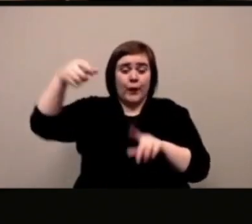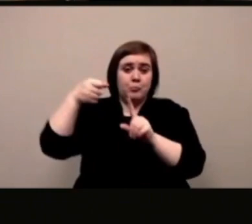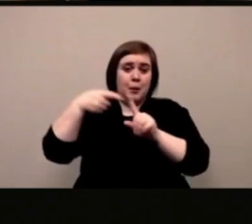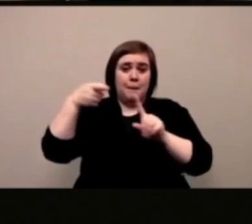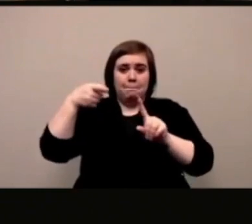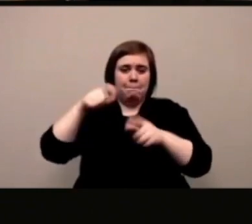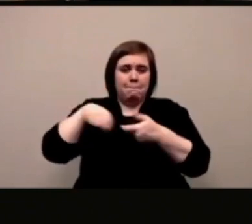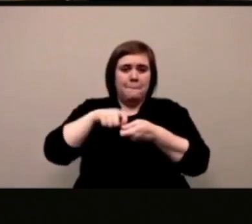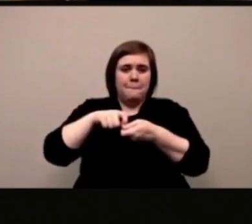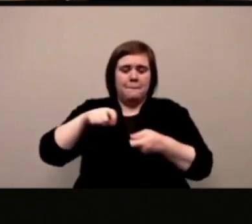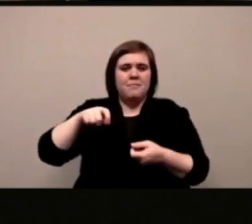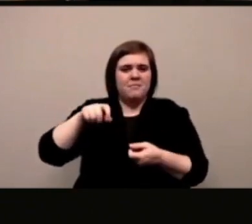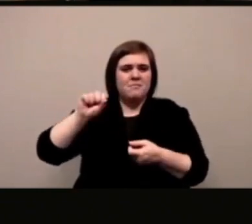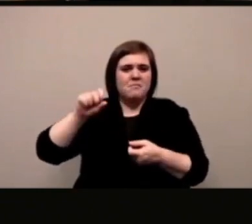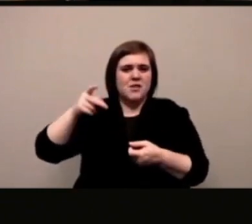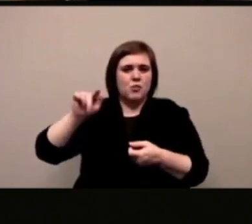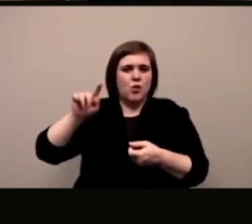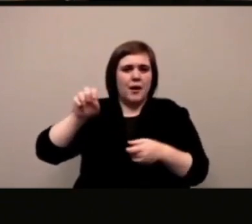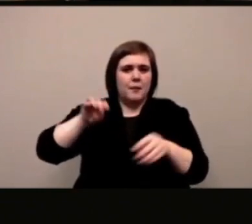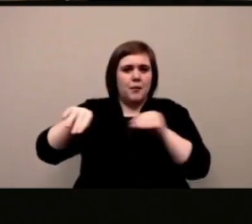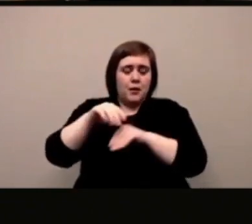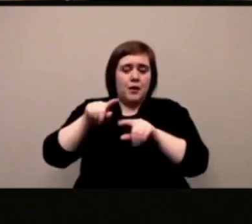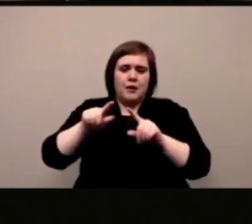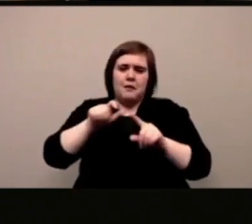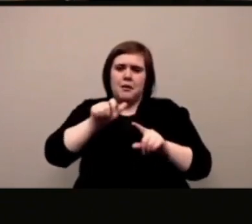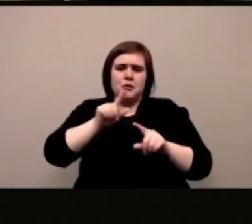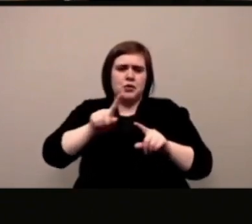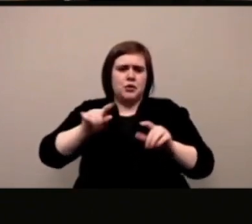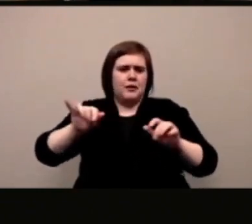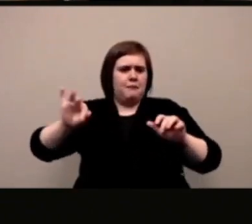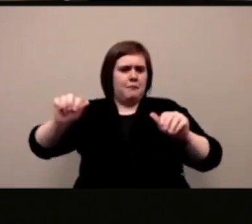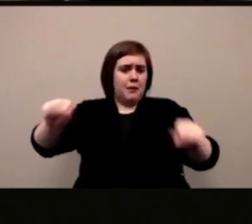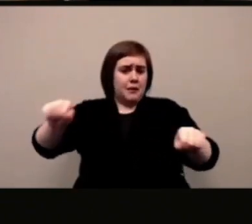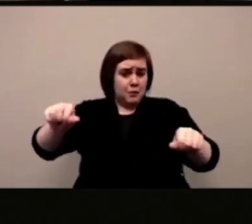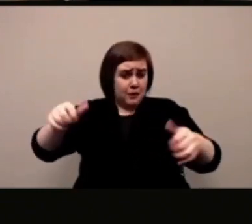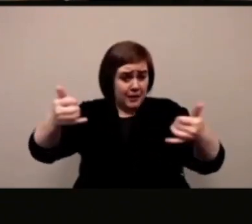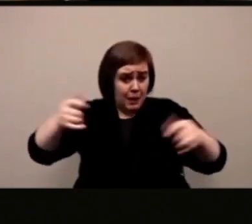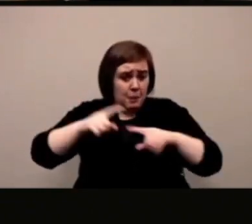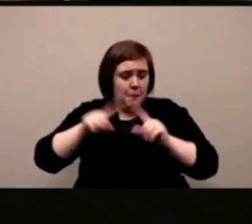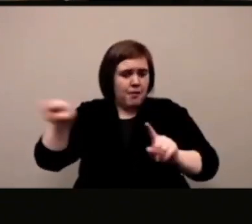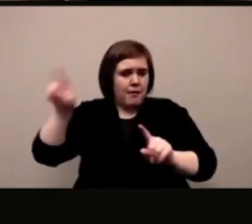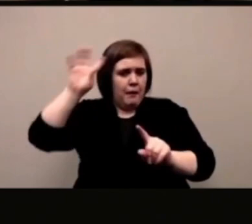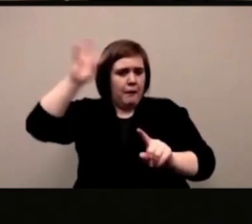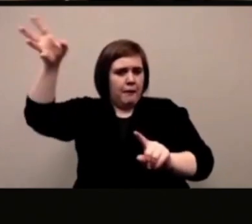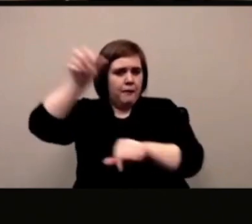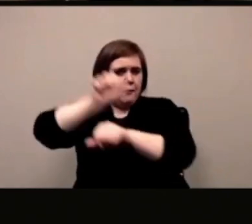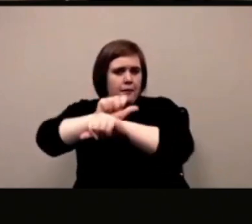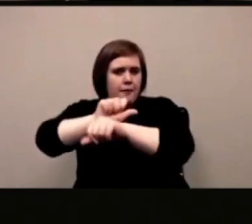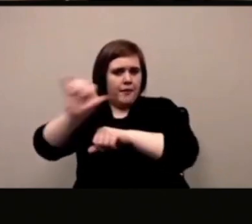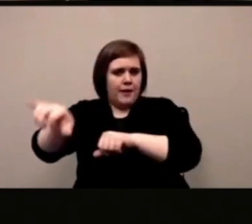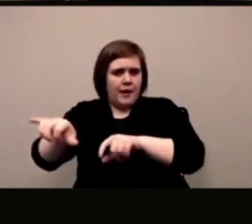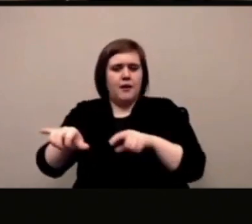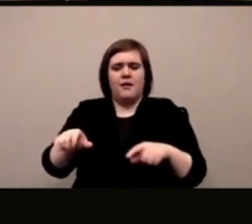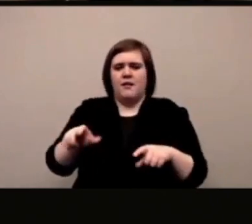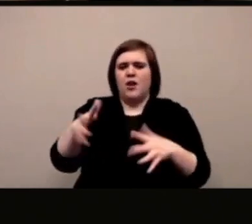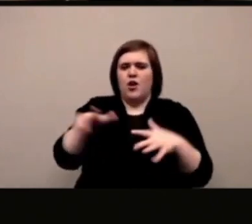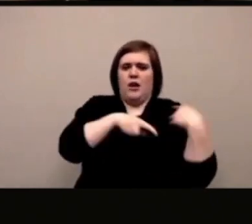quite sure if that's possible right now, but it's something Scratch should work on. Detecting ceiling So fan. there's an existing